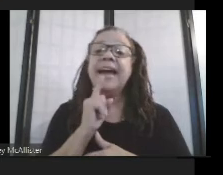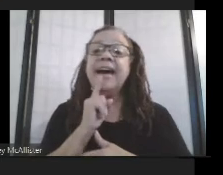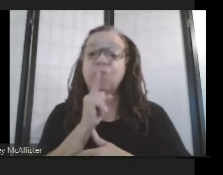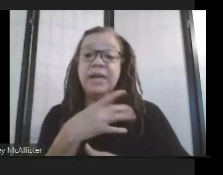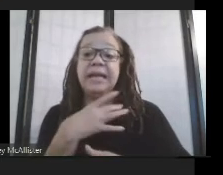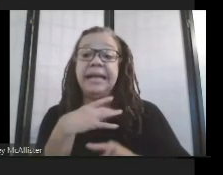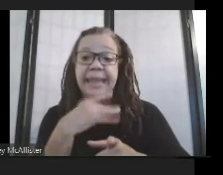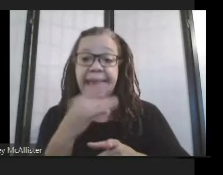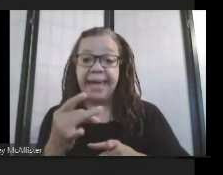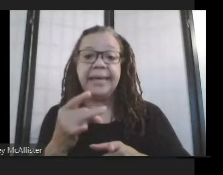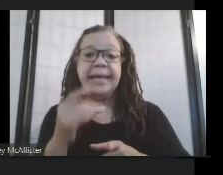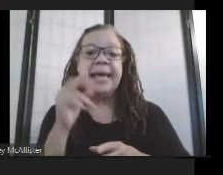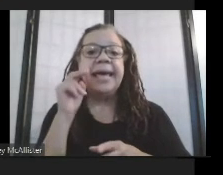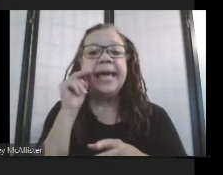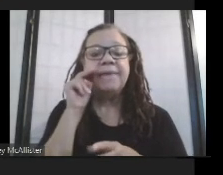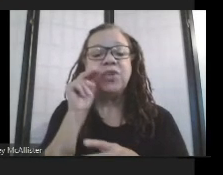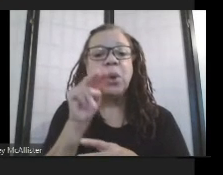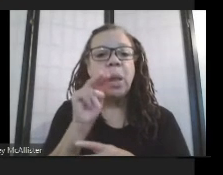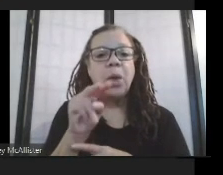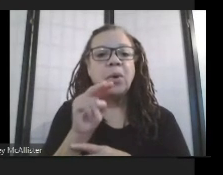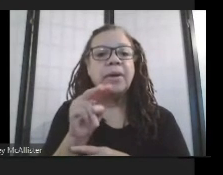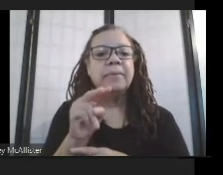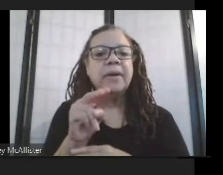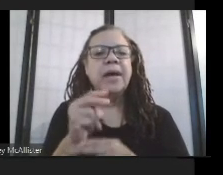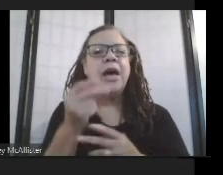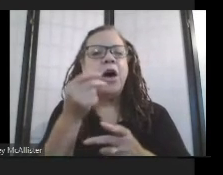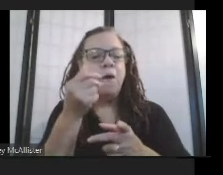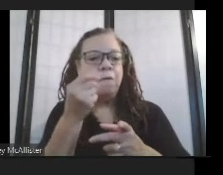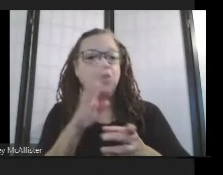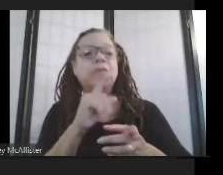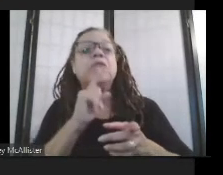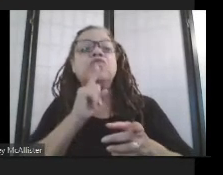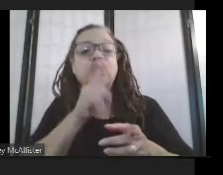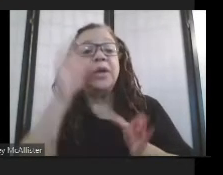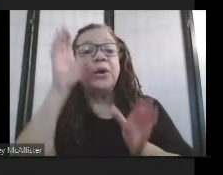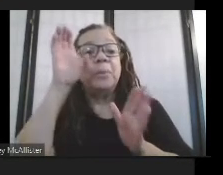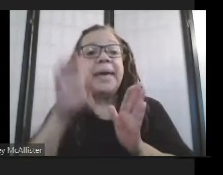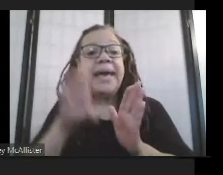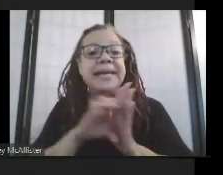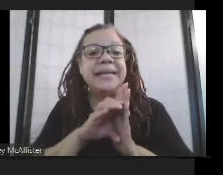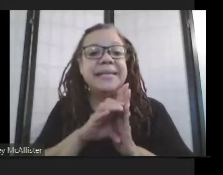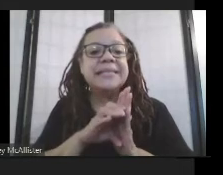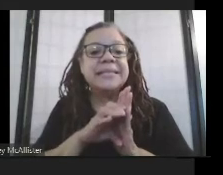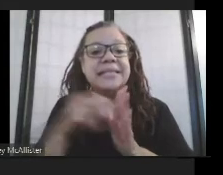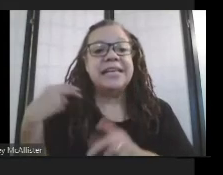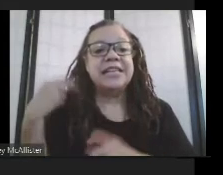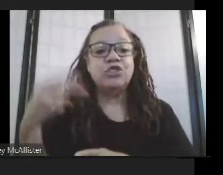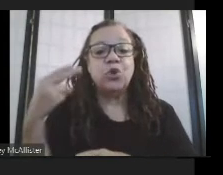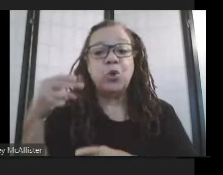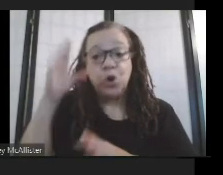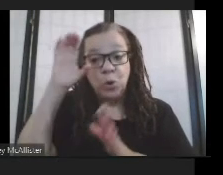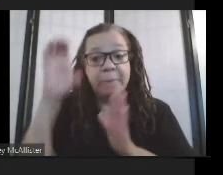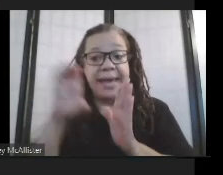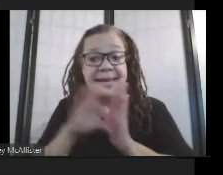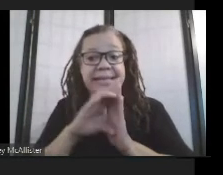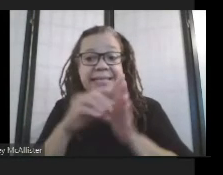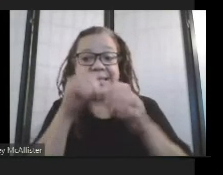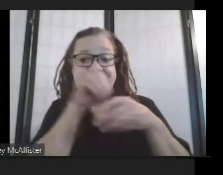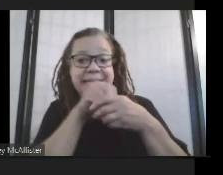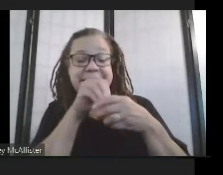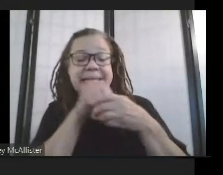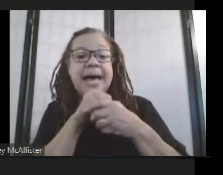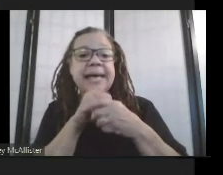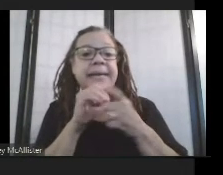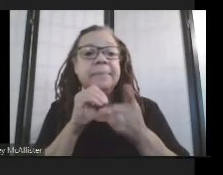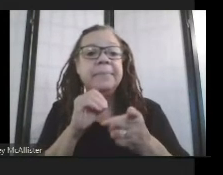This I really liked. If you look carefully, I'm familiar with a few of the historic paintings that are